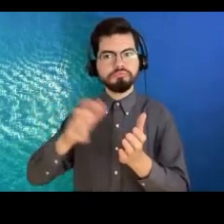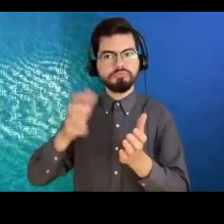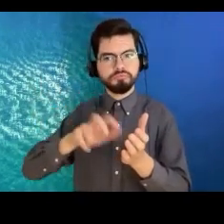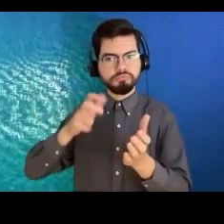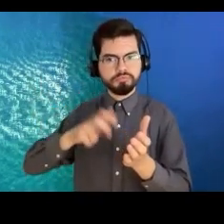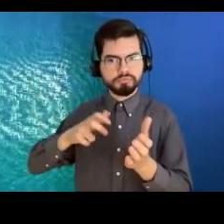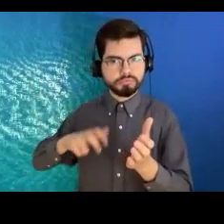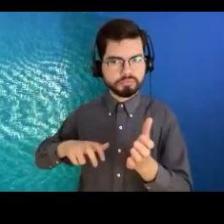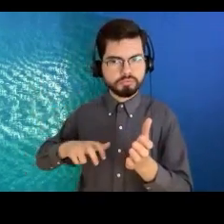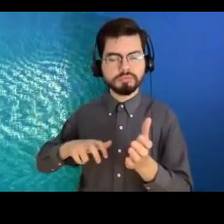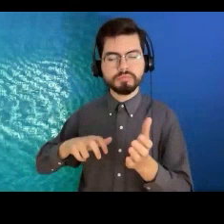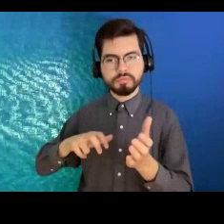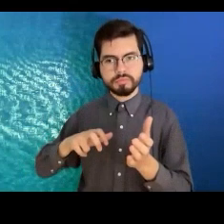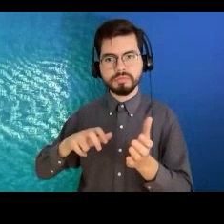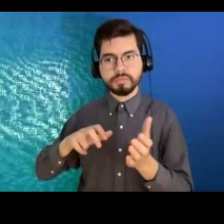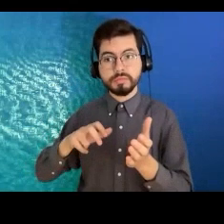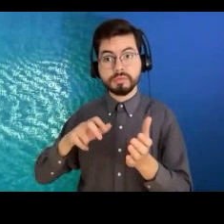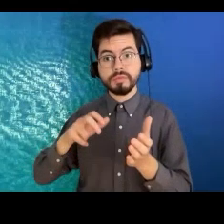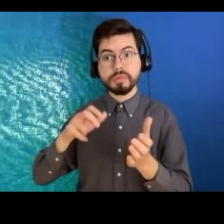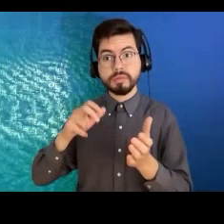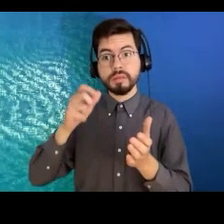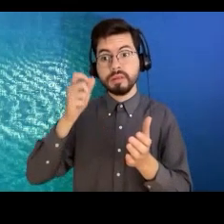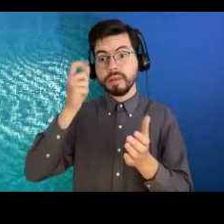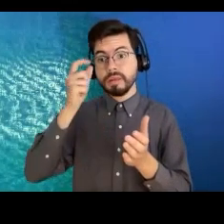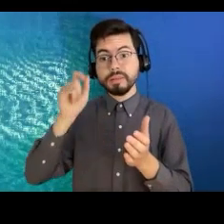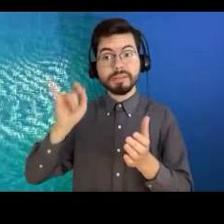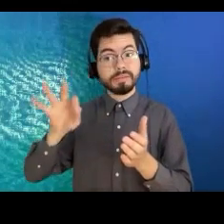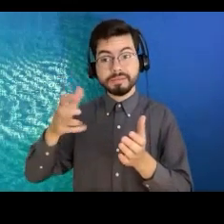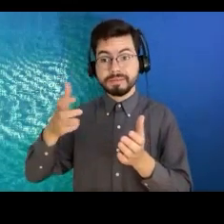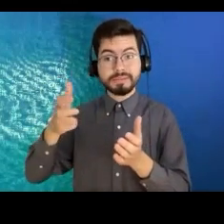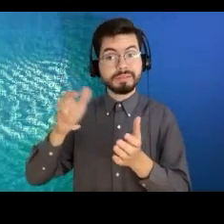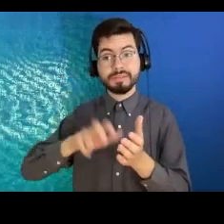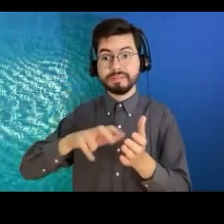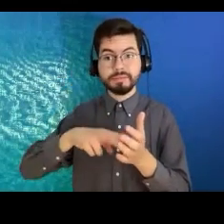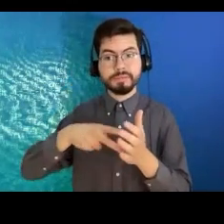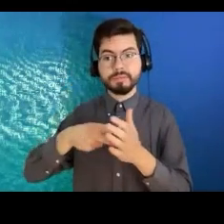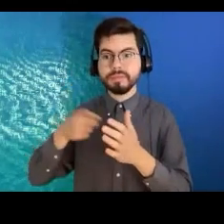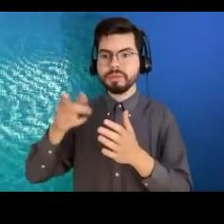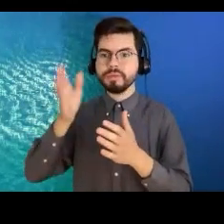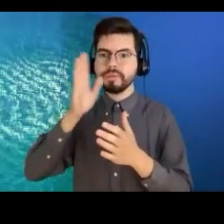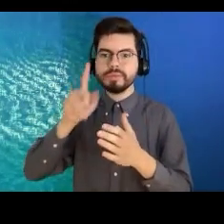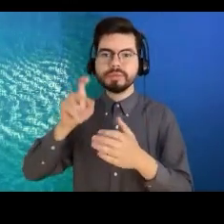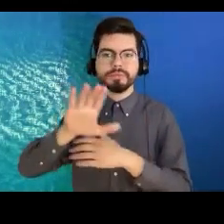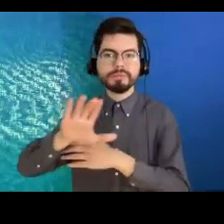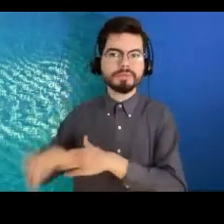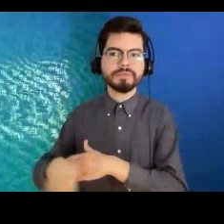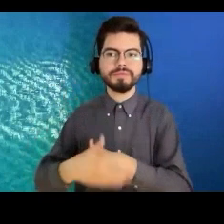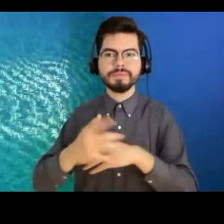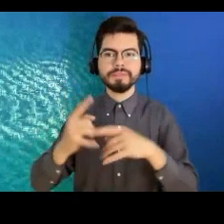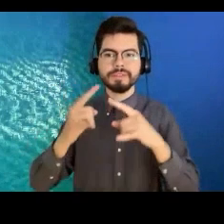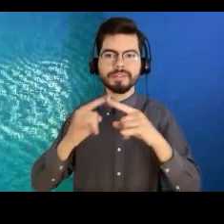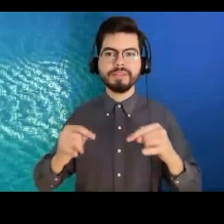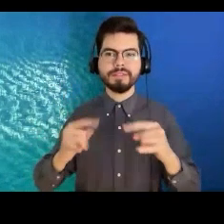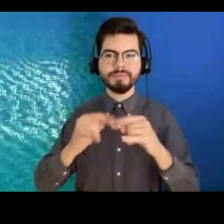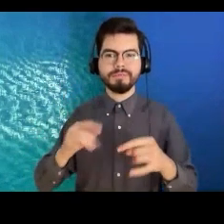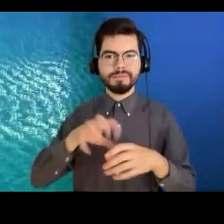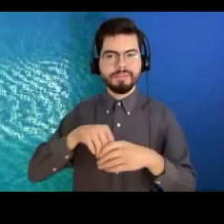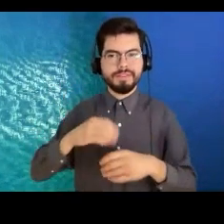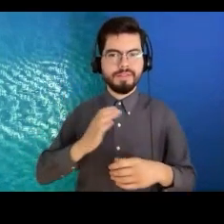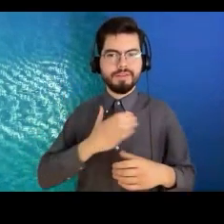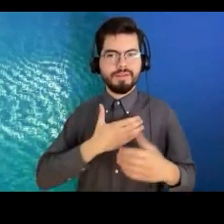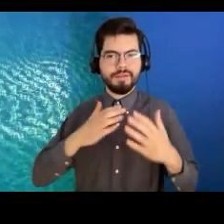there with us, and our housing was pretty limited, and we didn't need, you know, large groups of visitors camping in our living room. So we tried to make